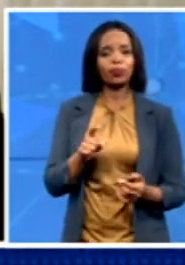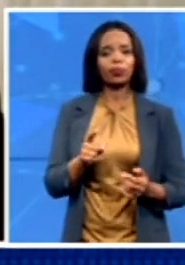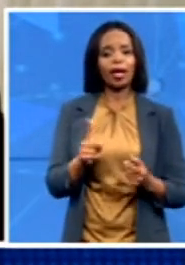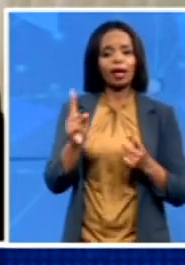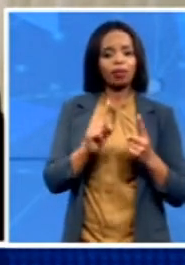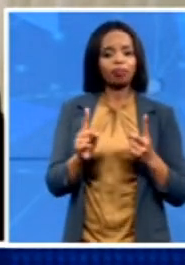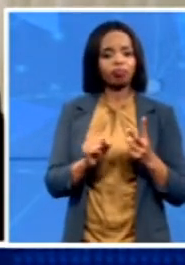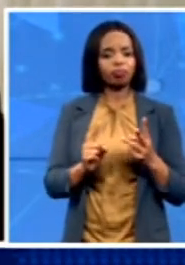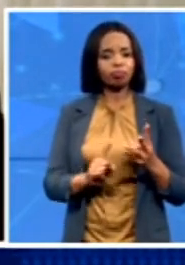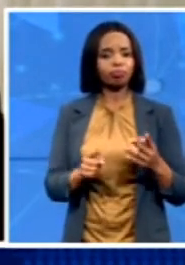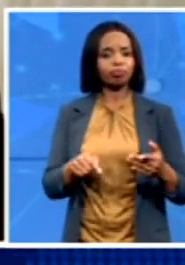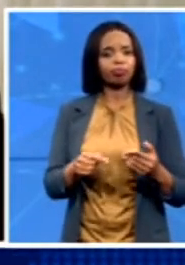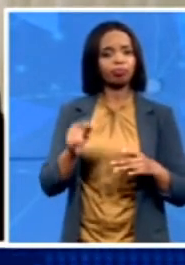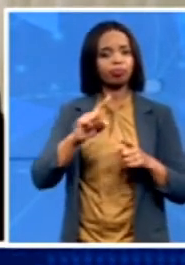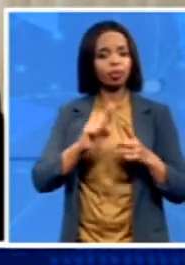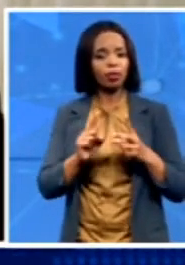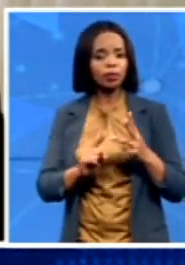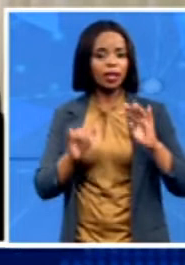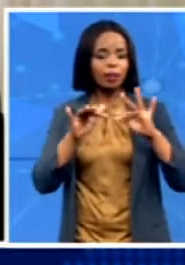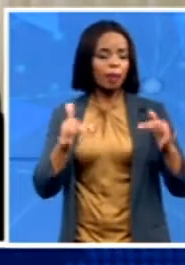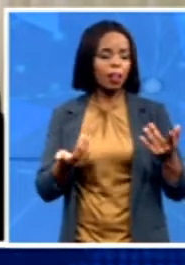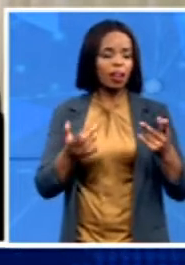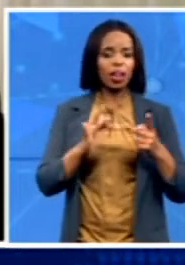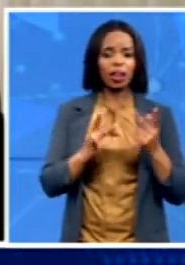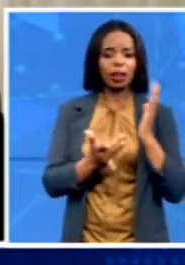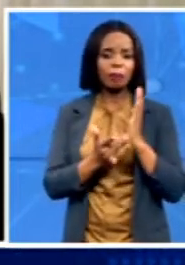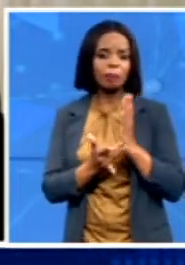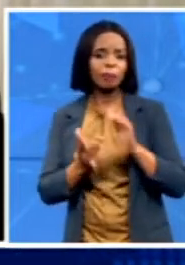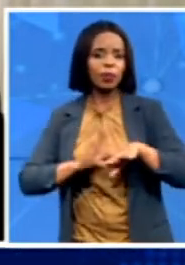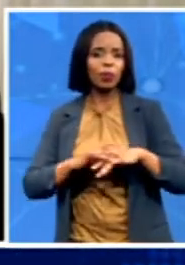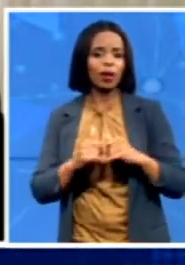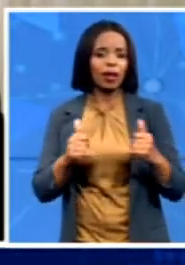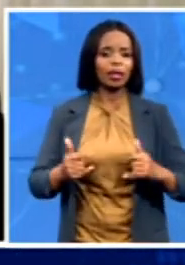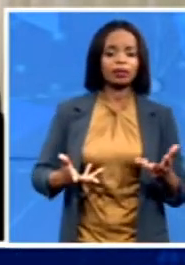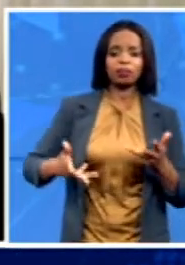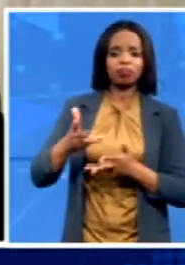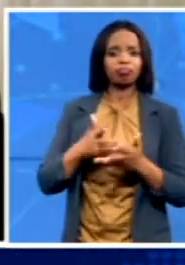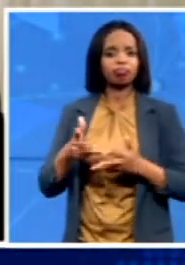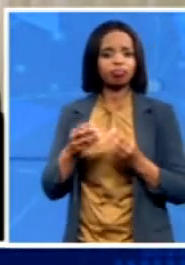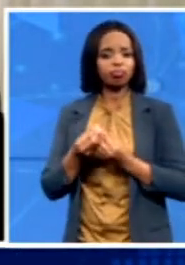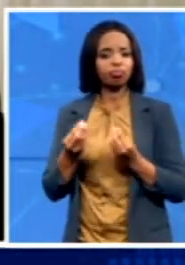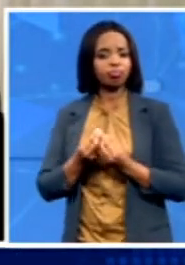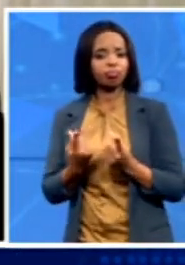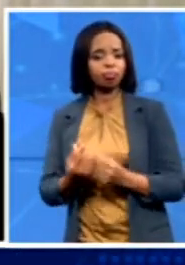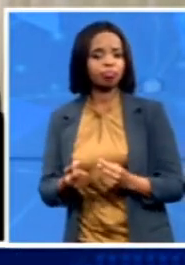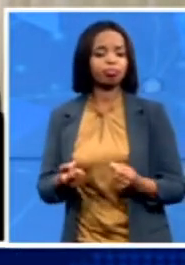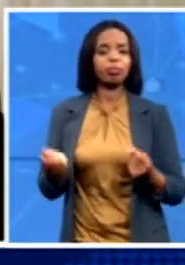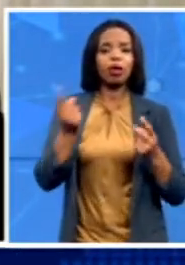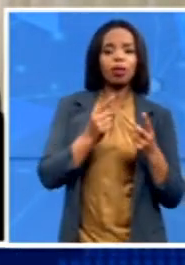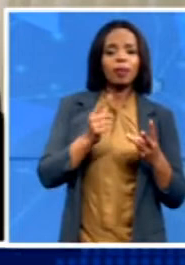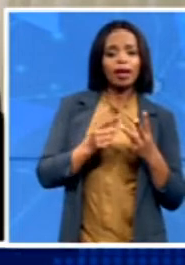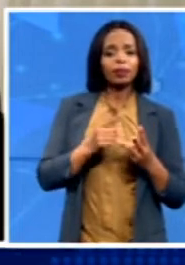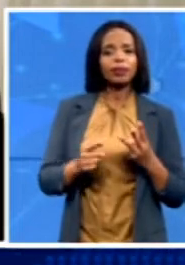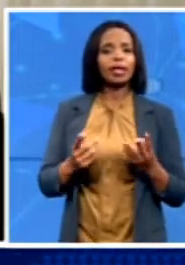web interactions. They were talking about the kind of things they'll be counting, multimodal collections of 113 data